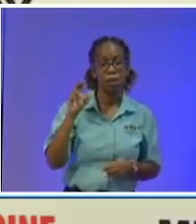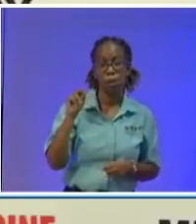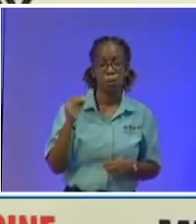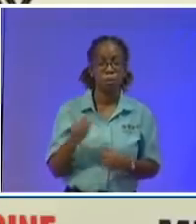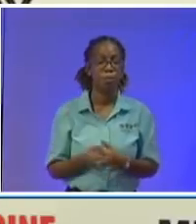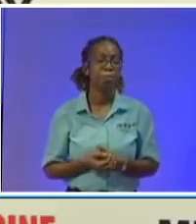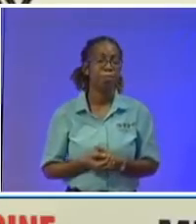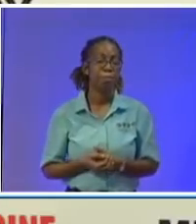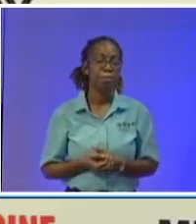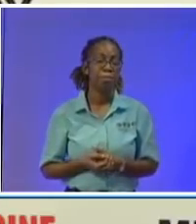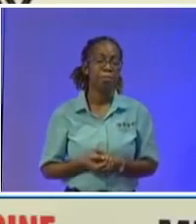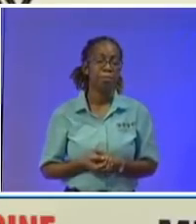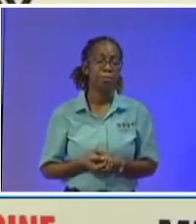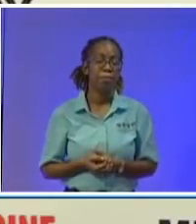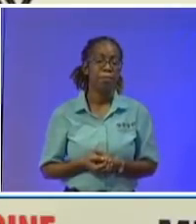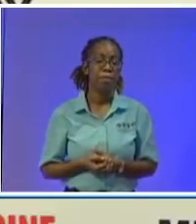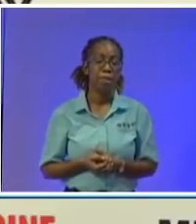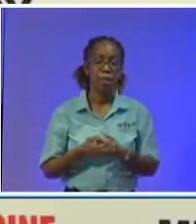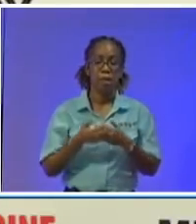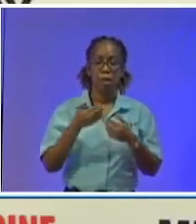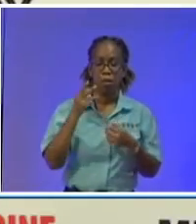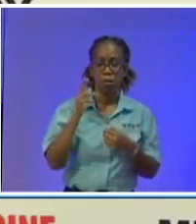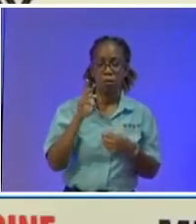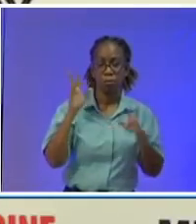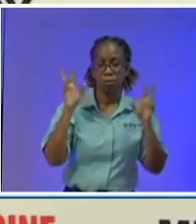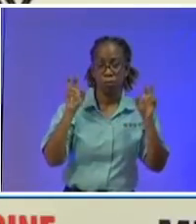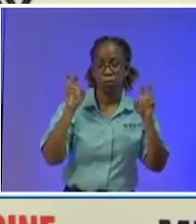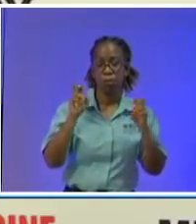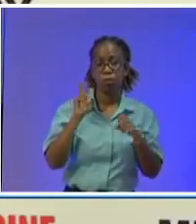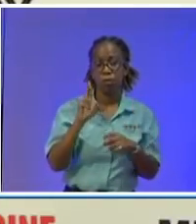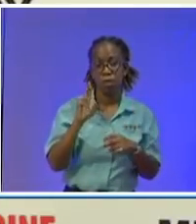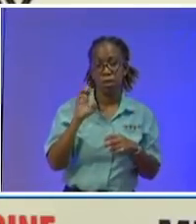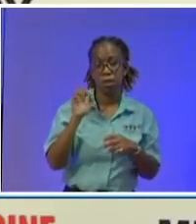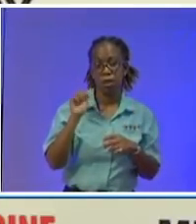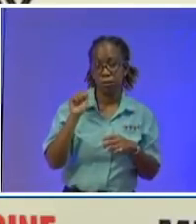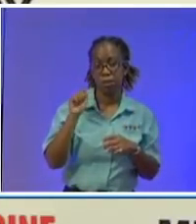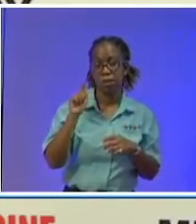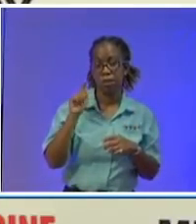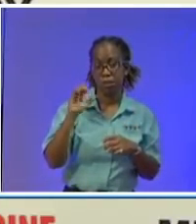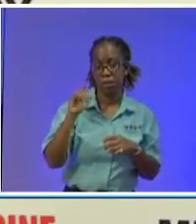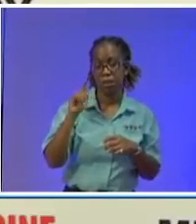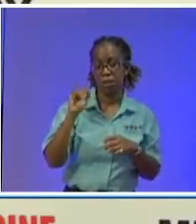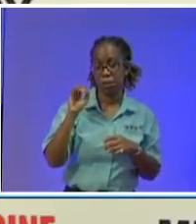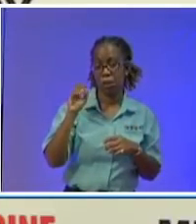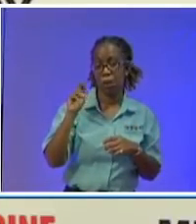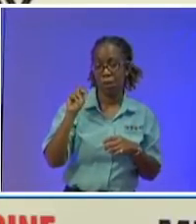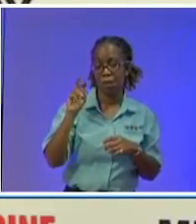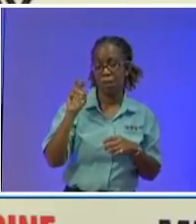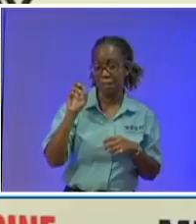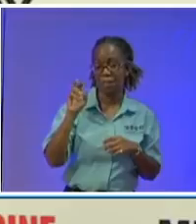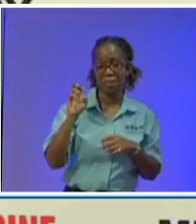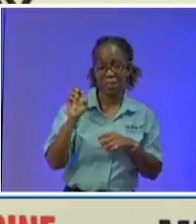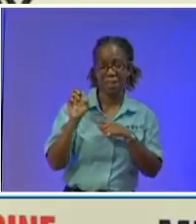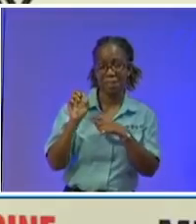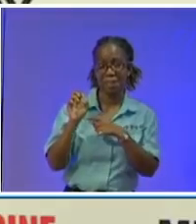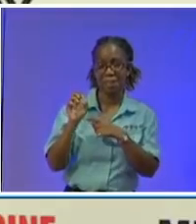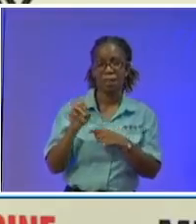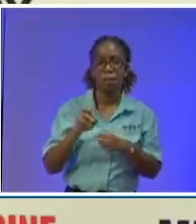generally means that you detect something from an antibody test. When you say the word reactive on the test, it generally means that it's